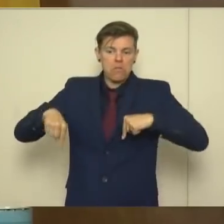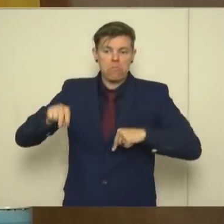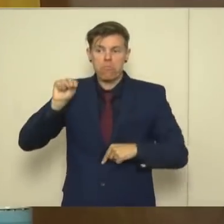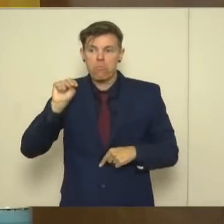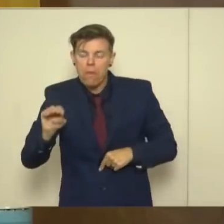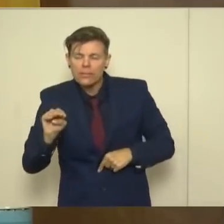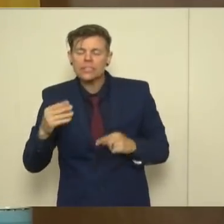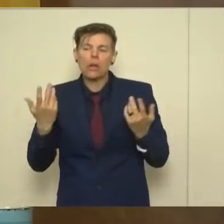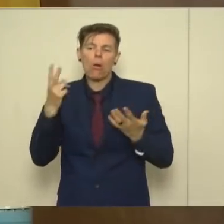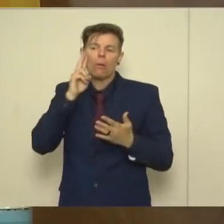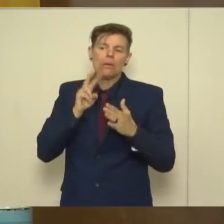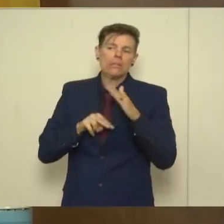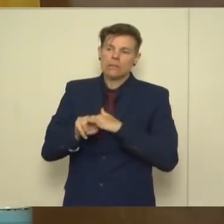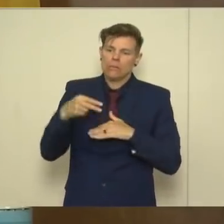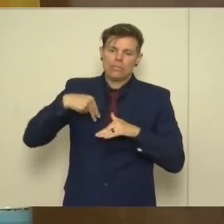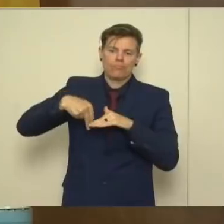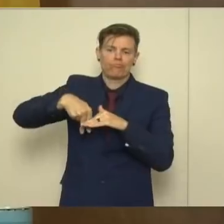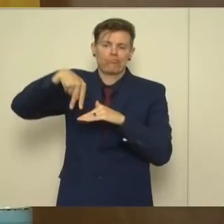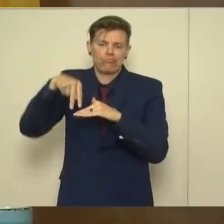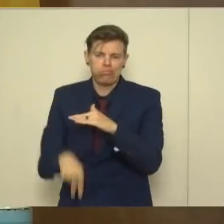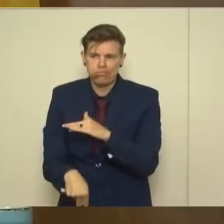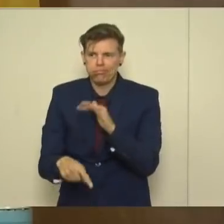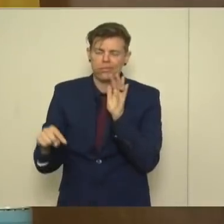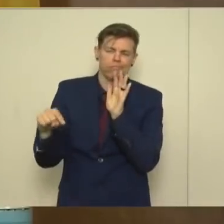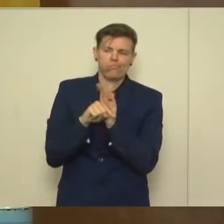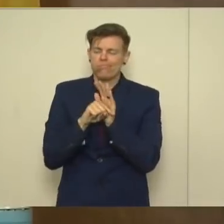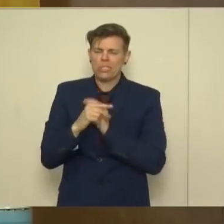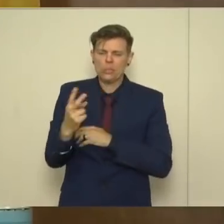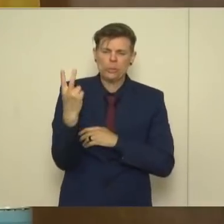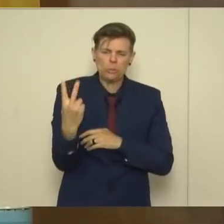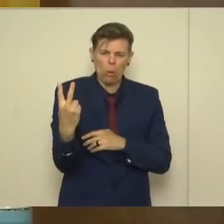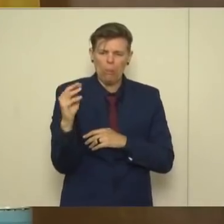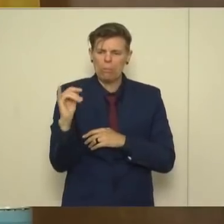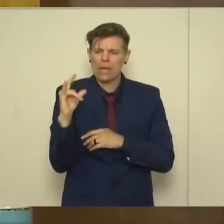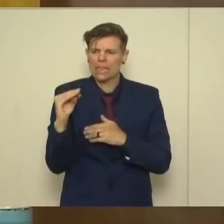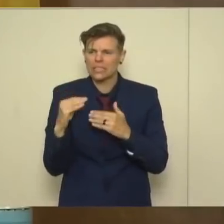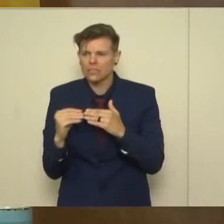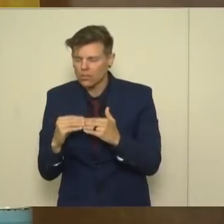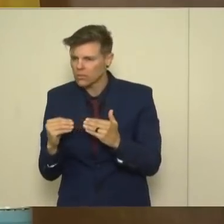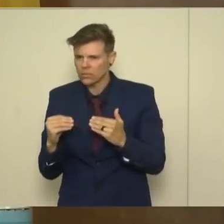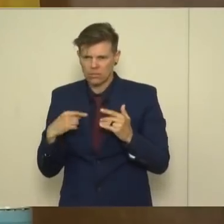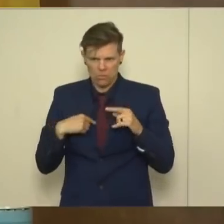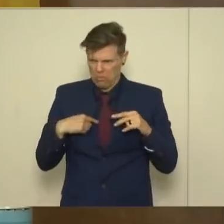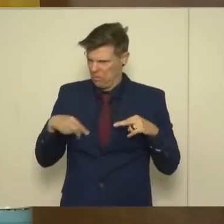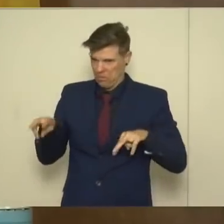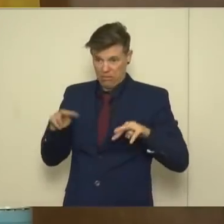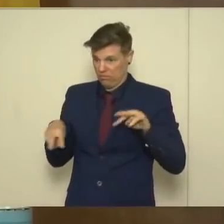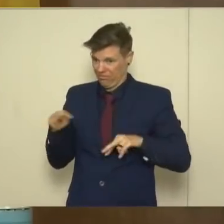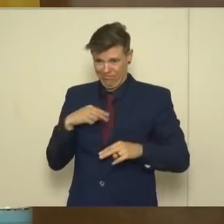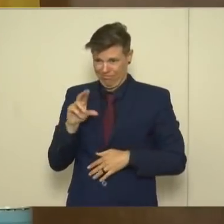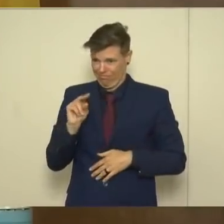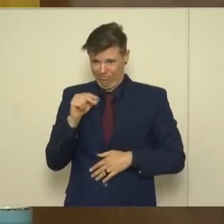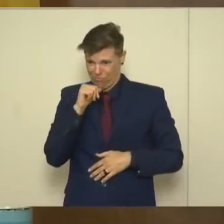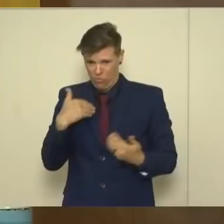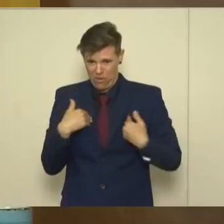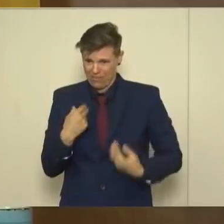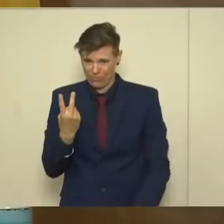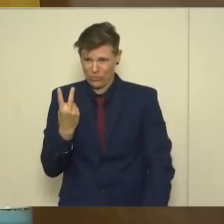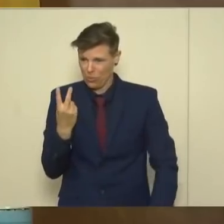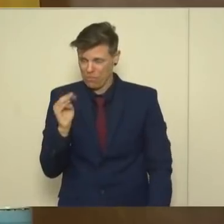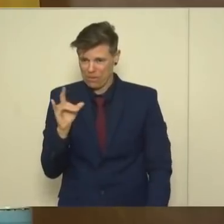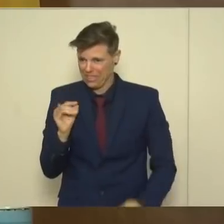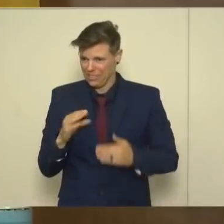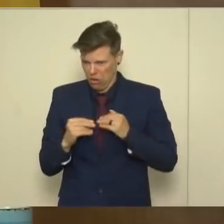billion hit that we're going to have to figure out, and we don't have $2 billion in our reserves, that becomes